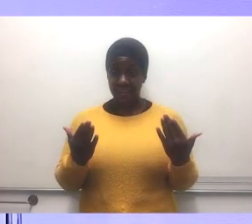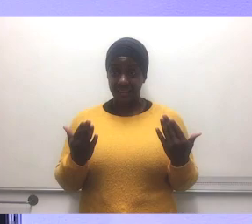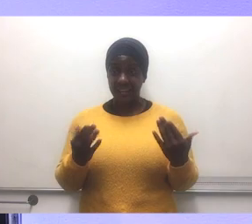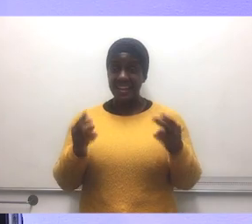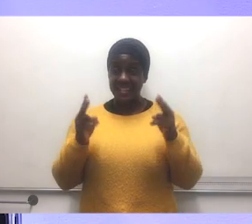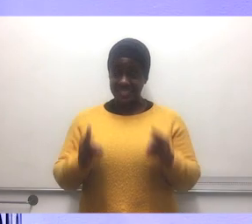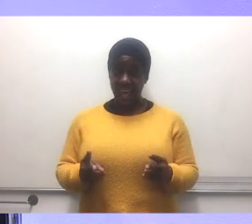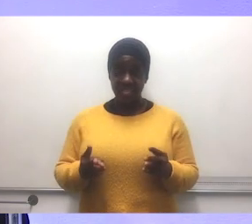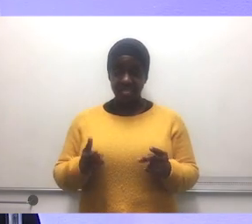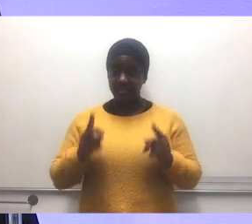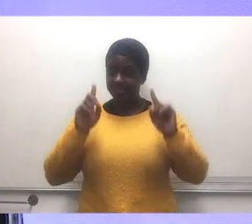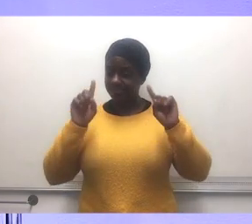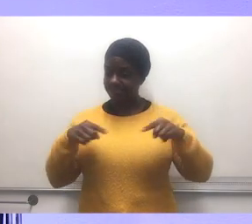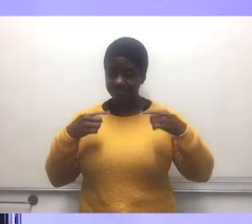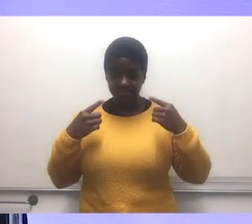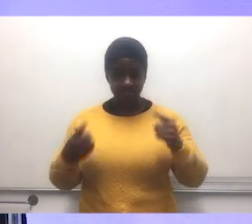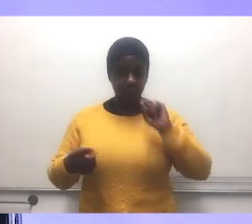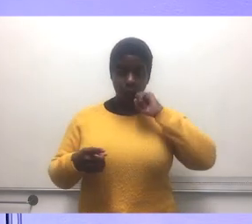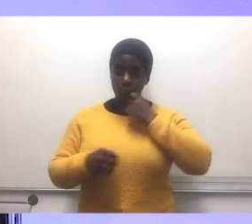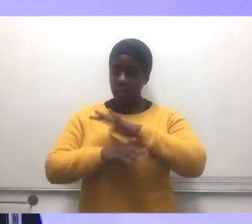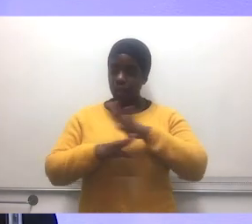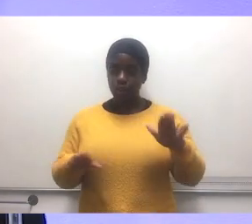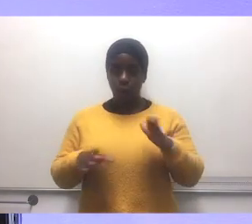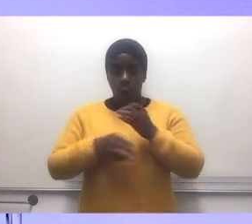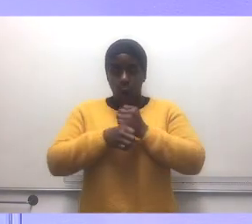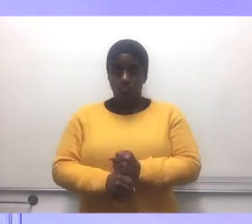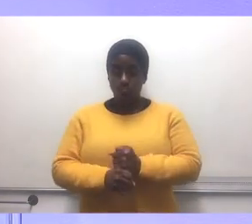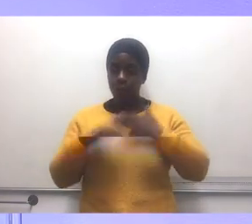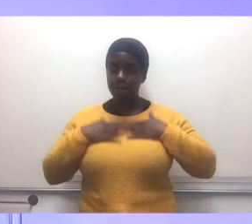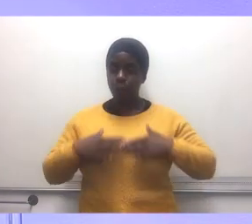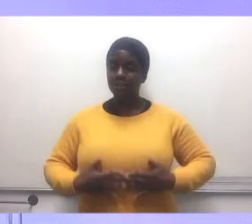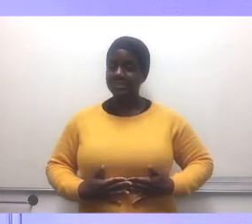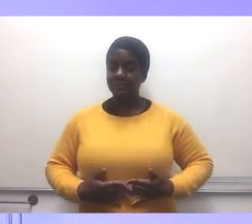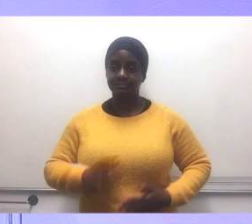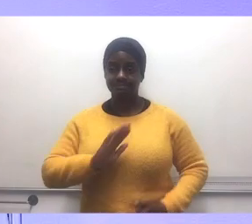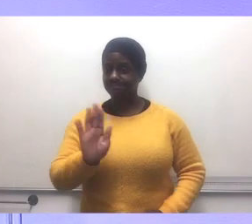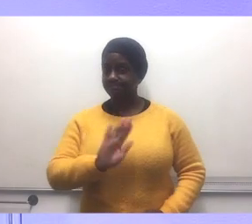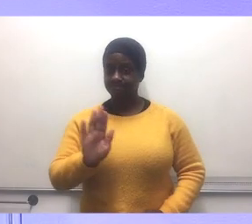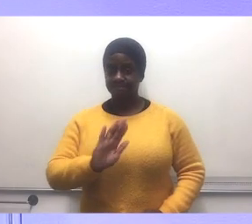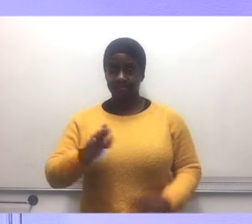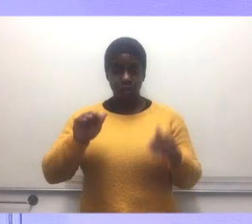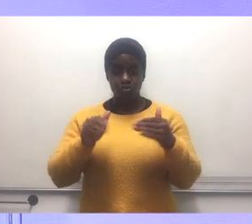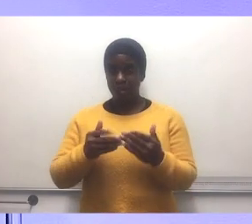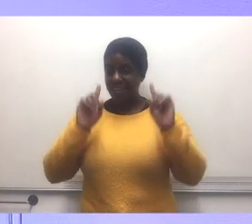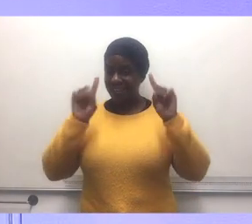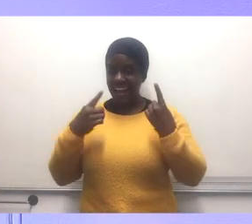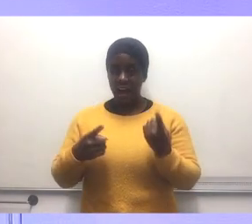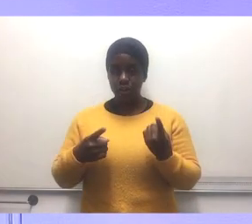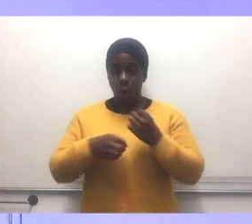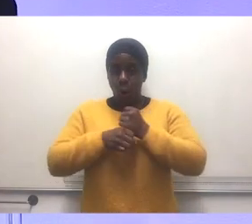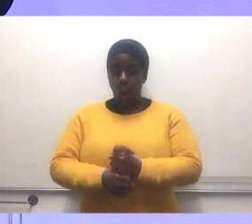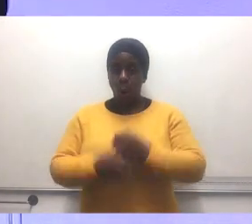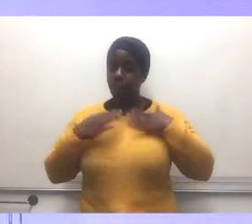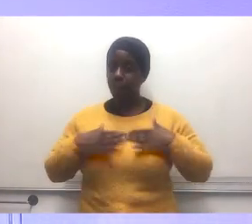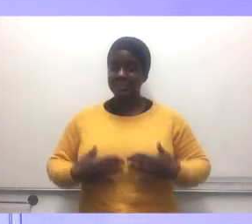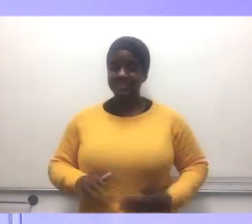death cannot and will not hold your body down. The grave will not and cannot hold you down.